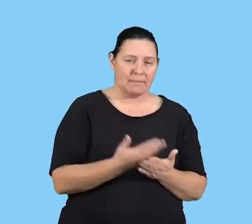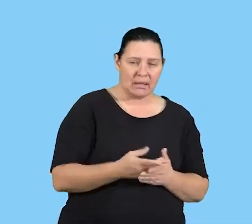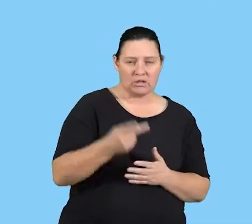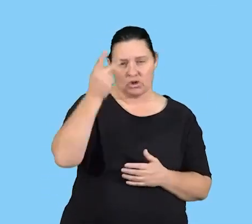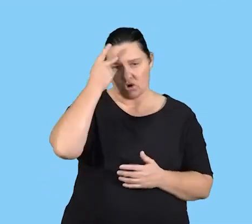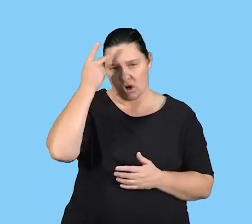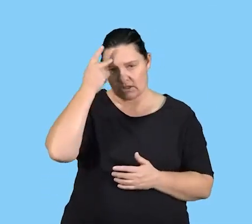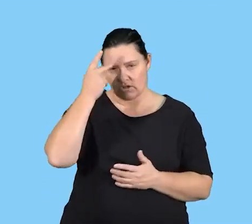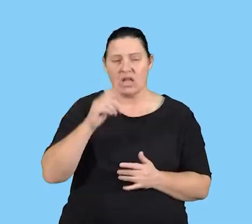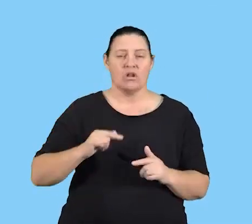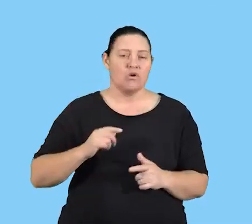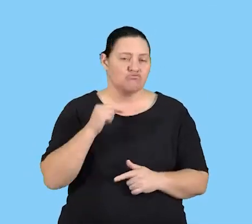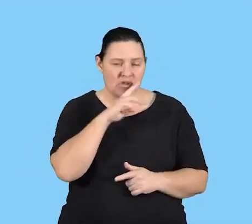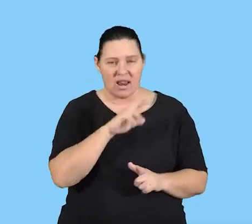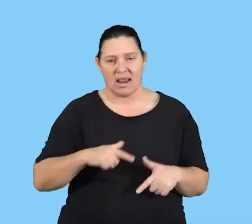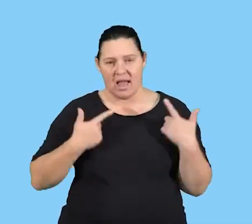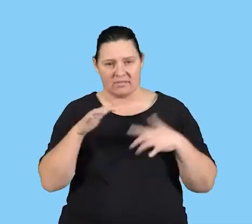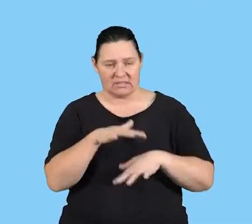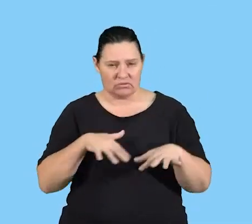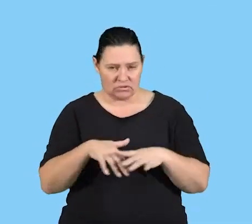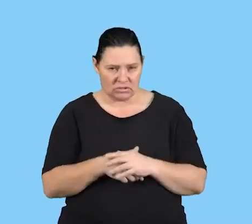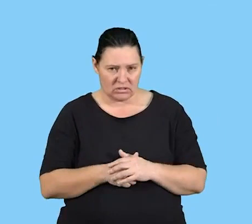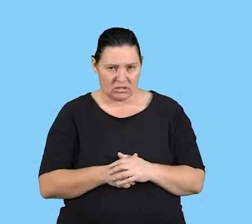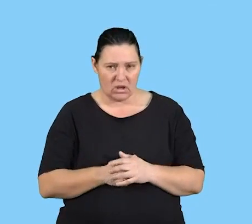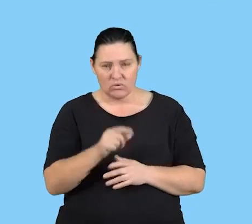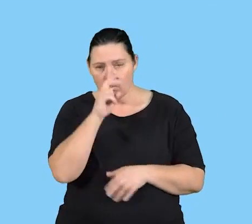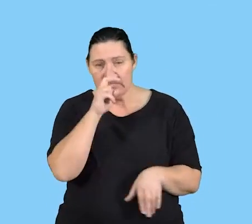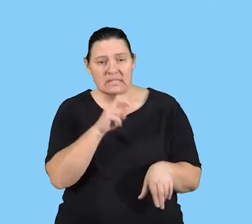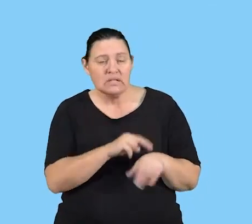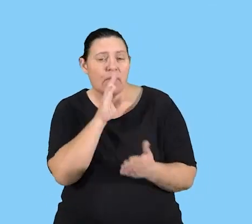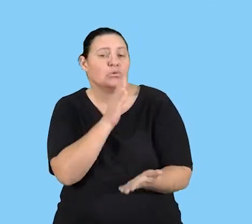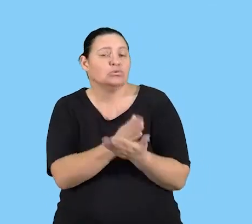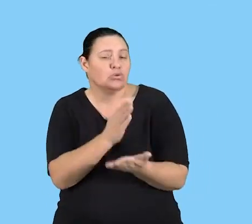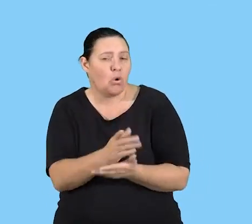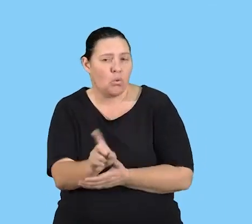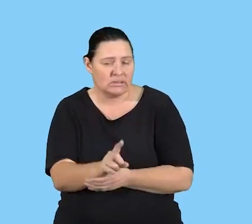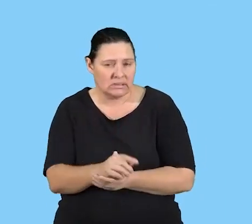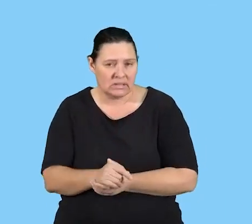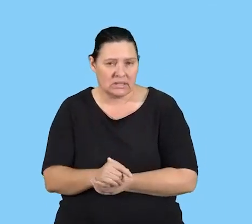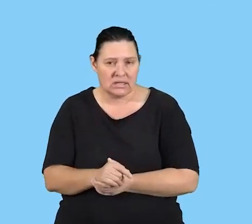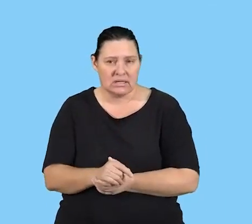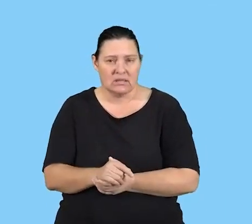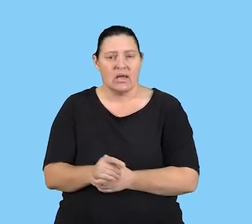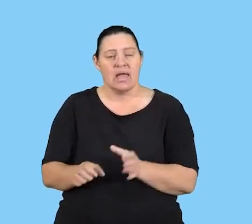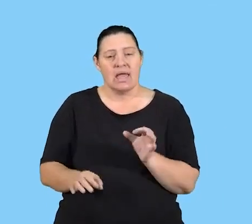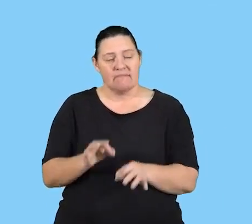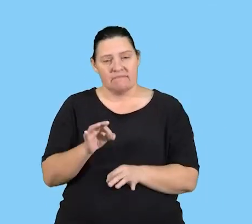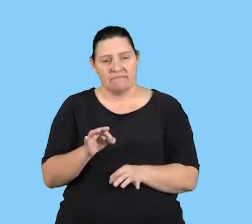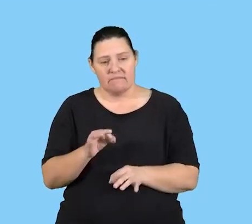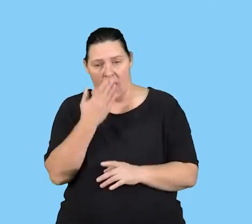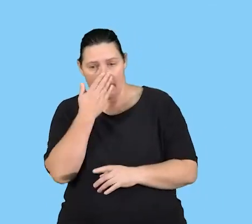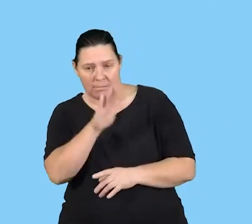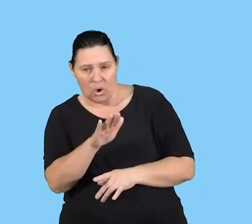of knowledge in real life situations. What you need to ensure, colleagues, is that if you are taking